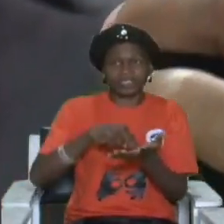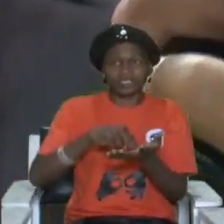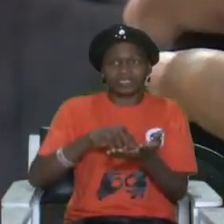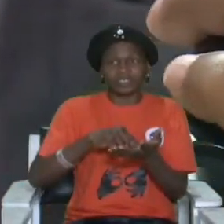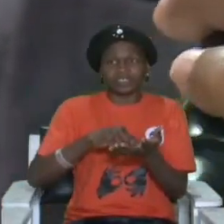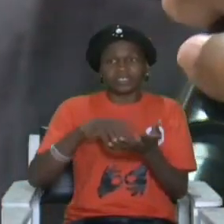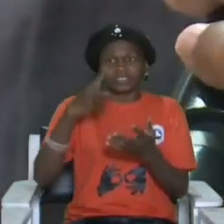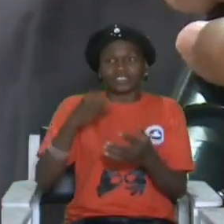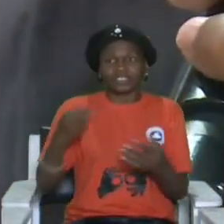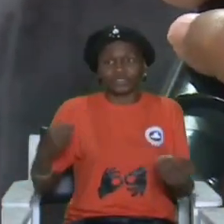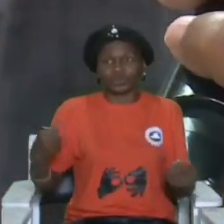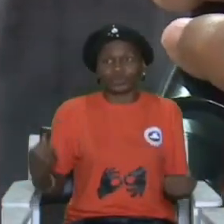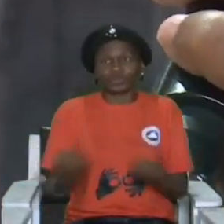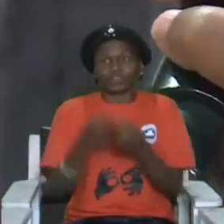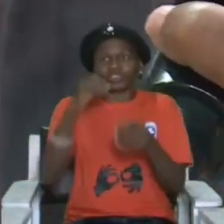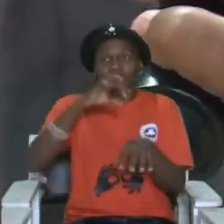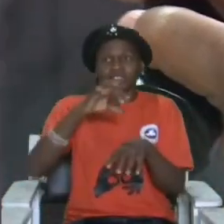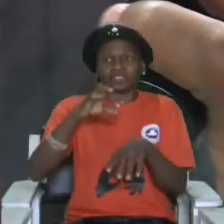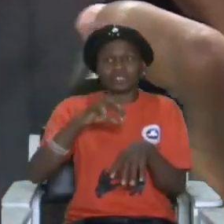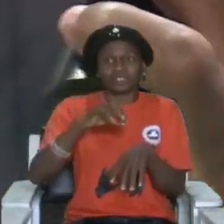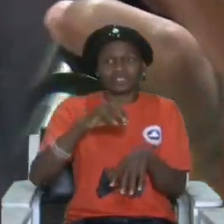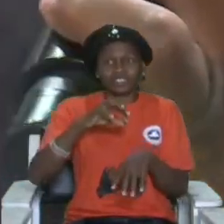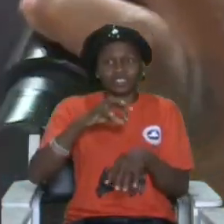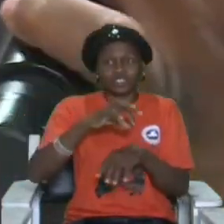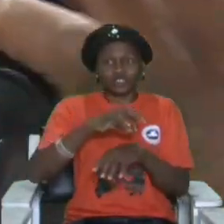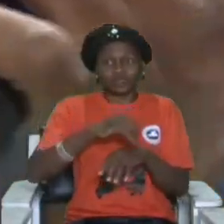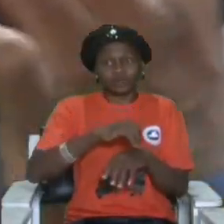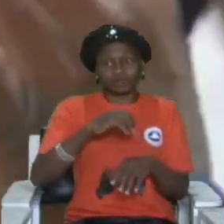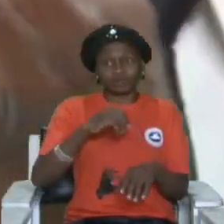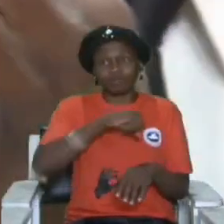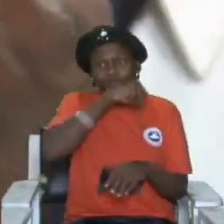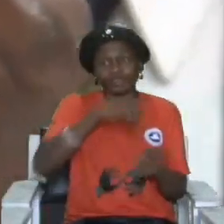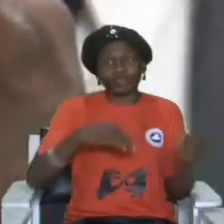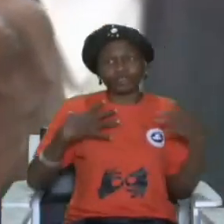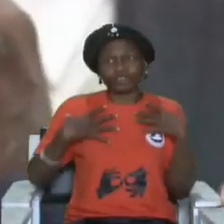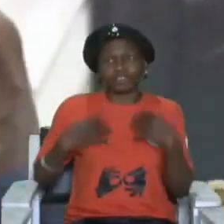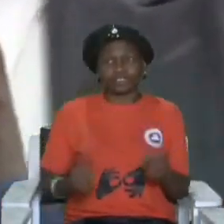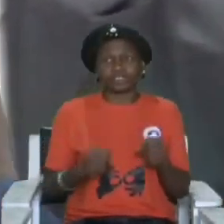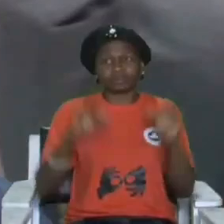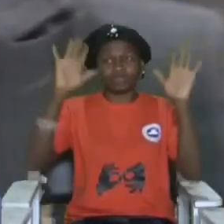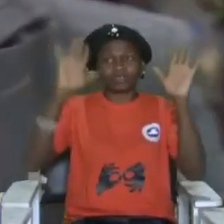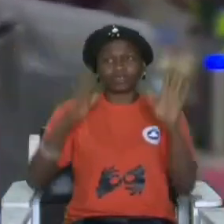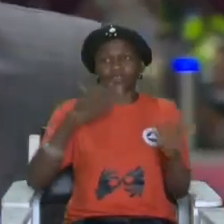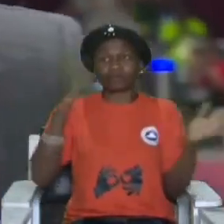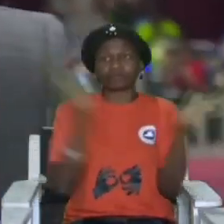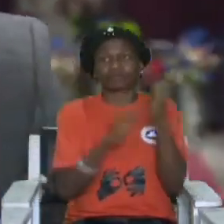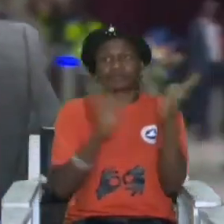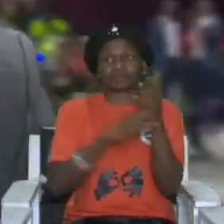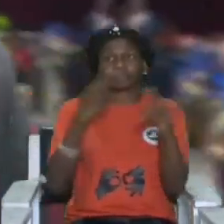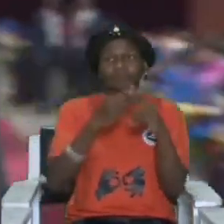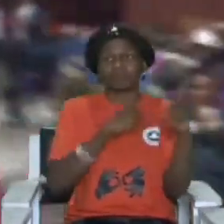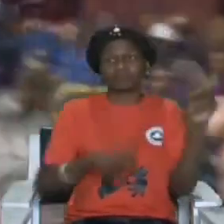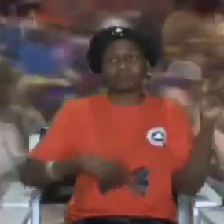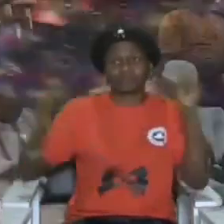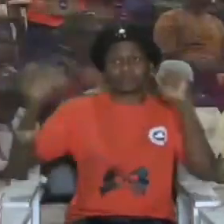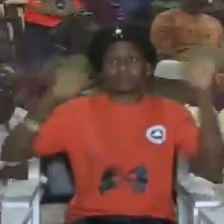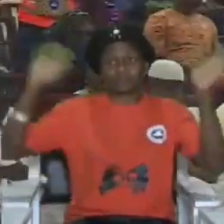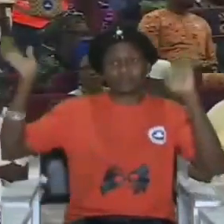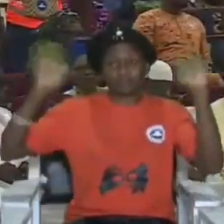The wounded spine, God healed miraculously and at record time. Praise the name of the Lord.